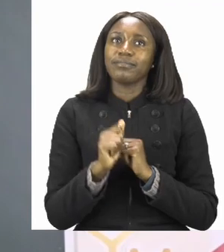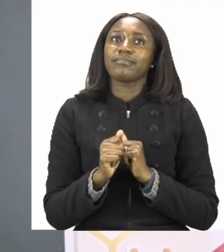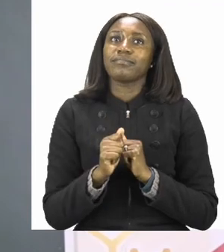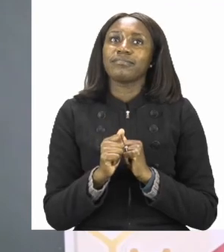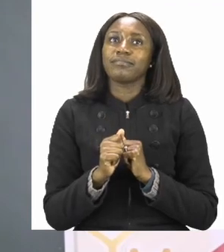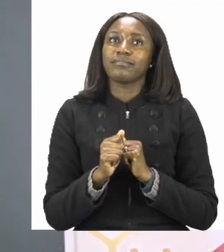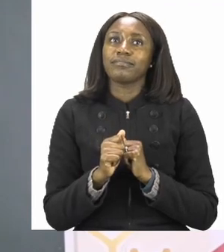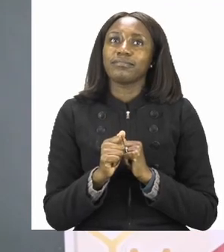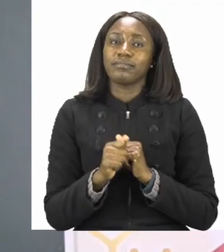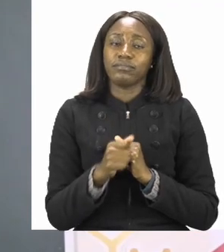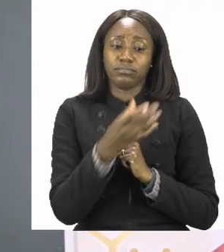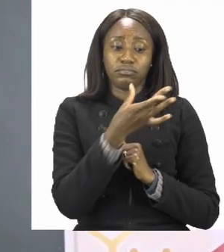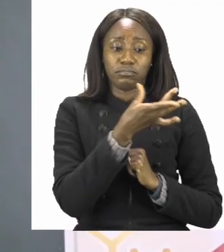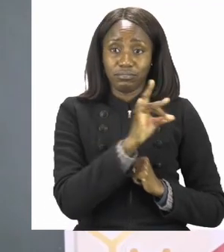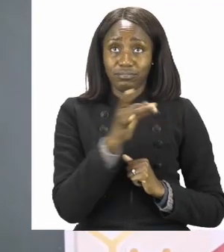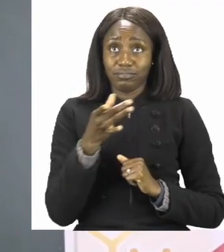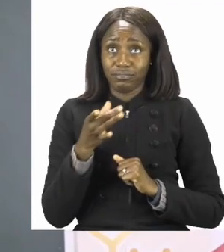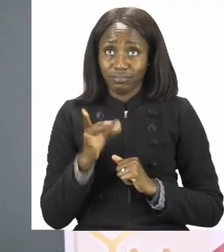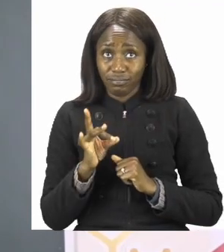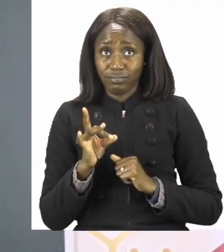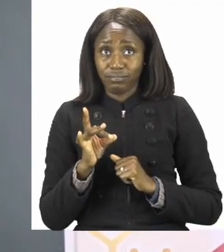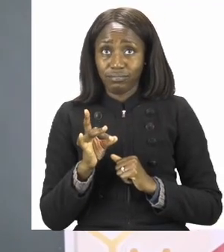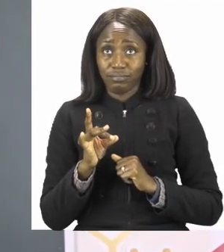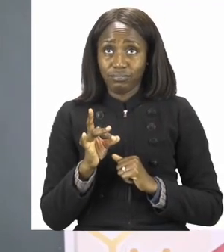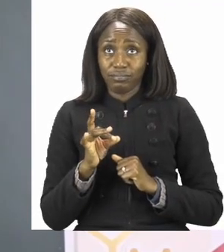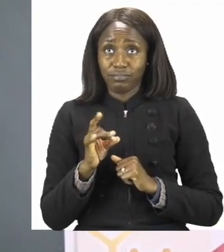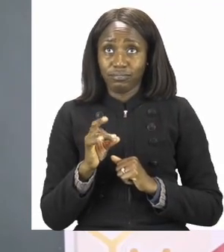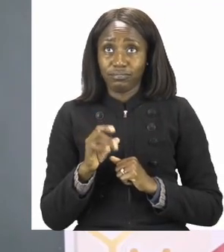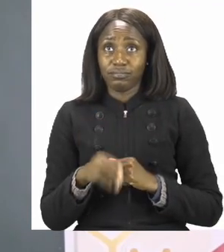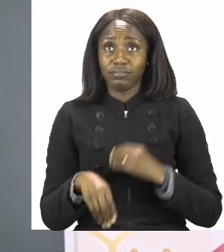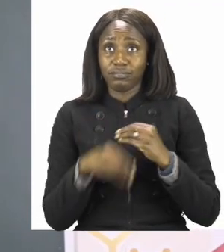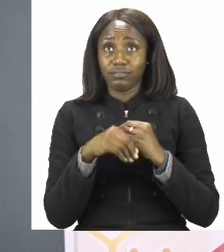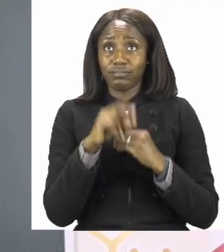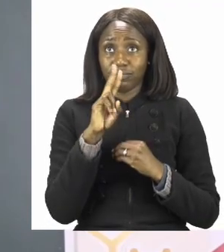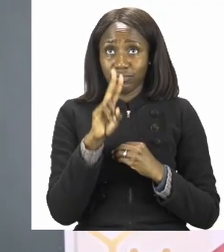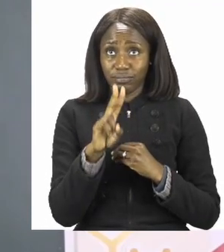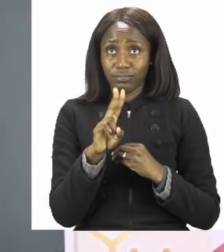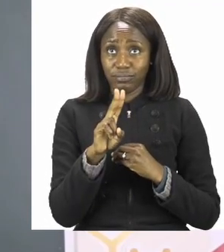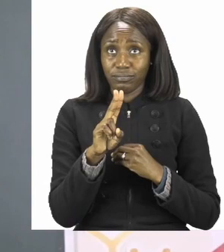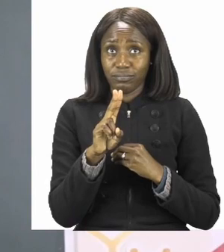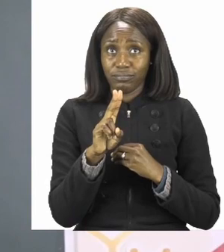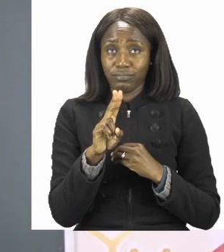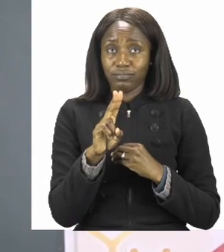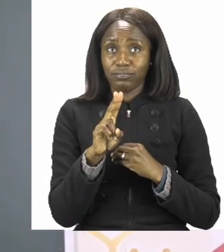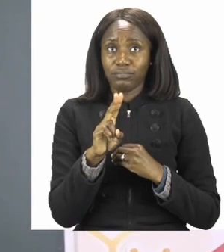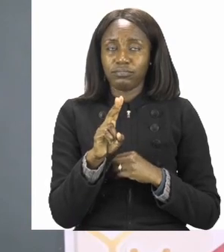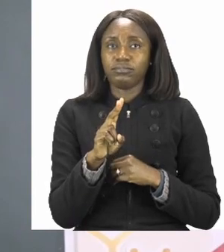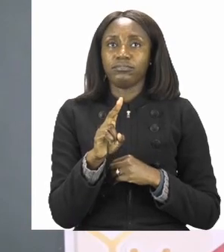us, 88. So if we have 2, 88 is already there,